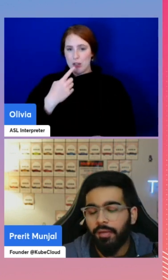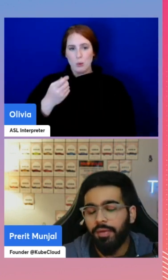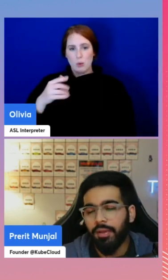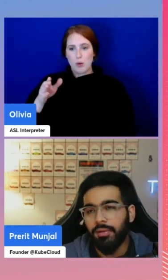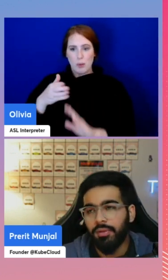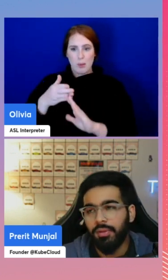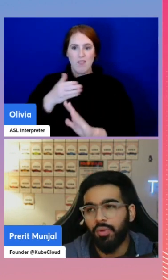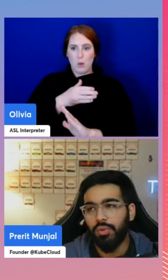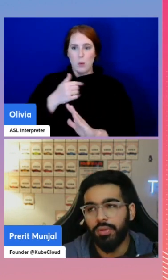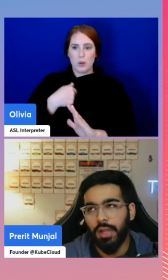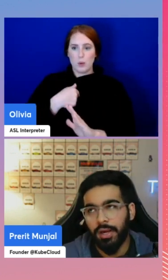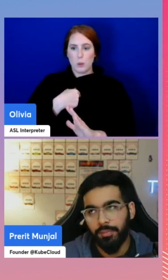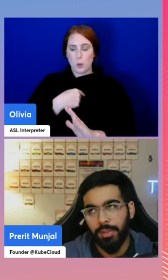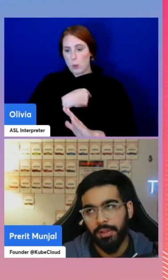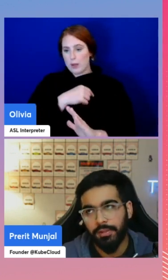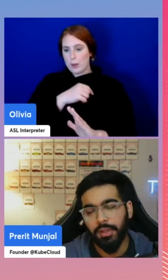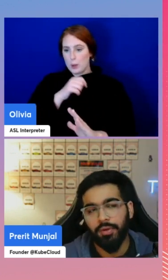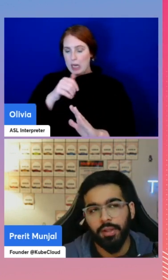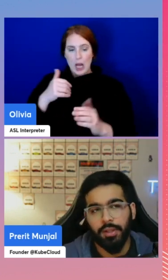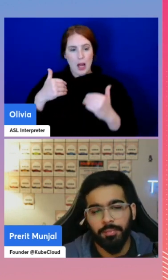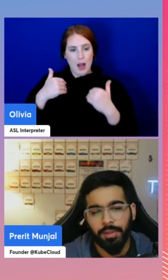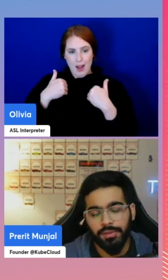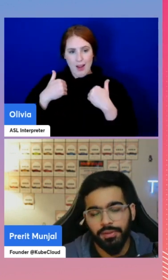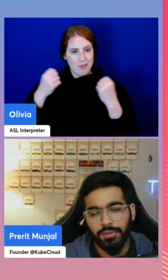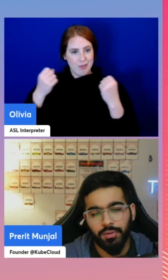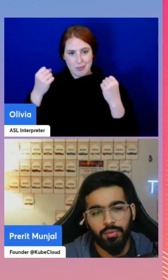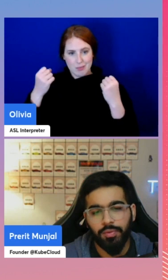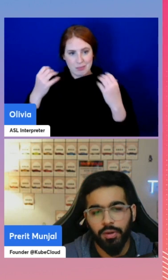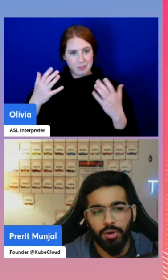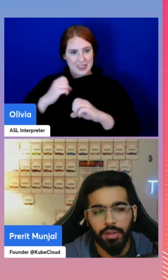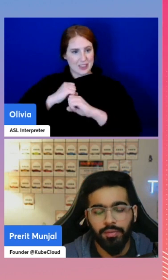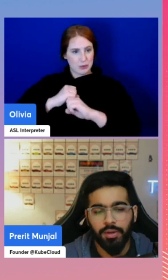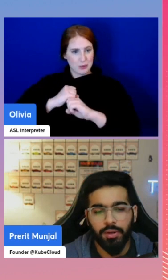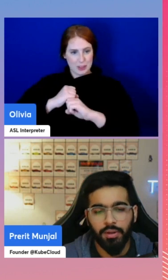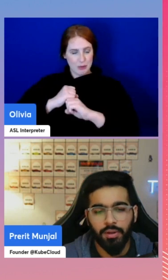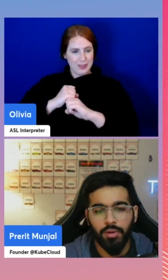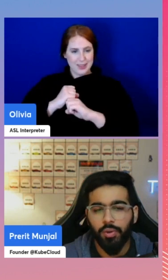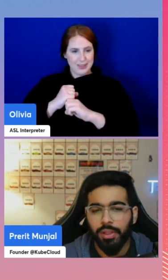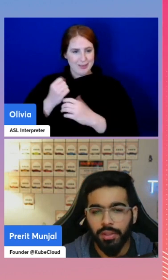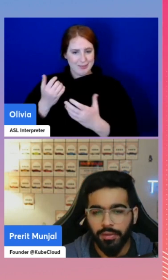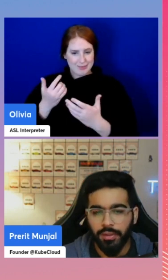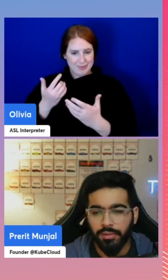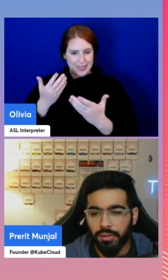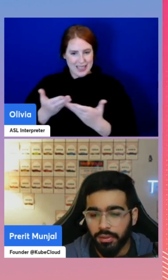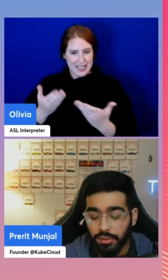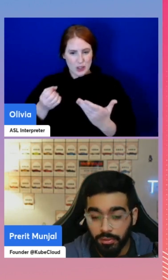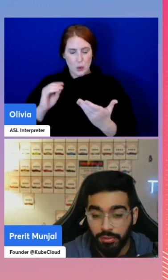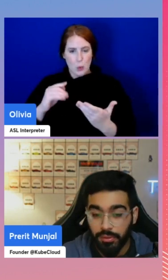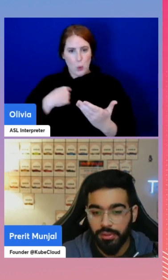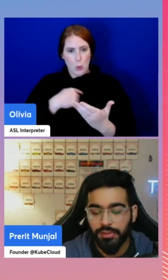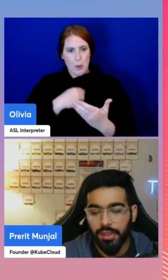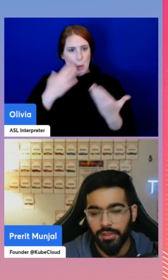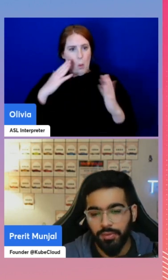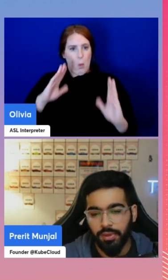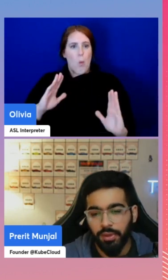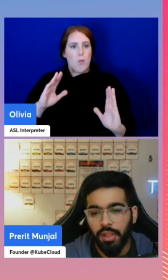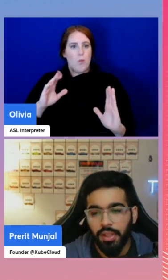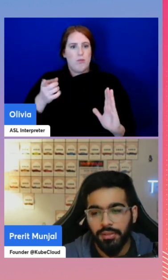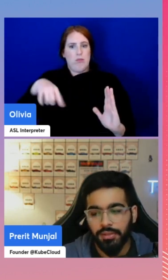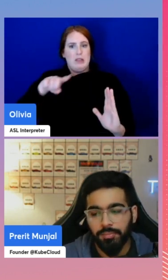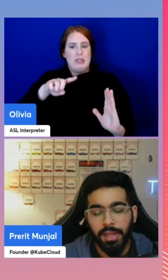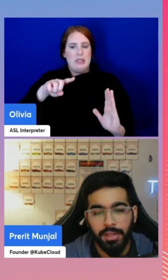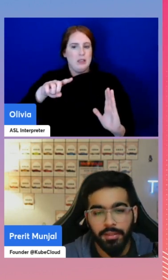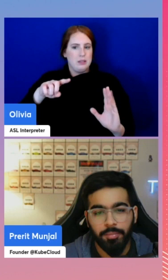not having that many security measures, so we were not even knowing that these guys